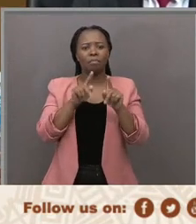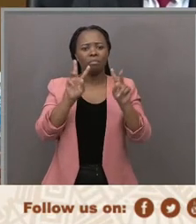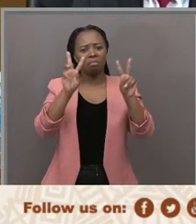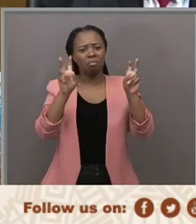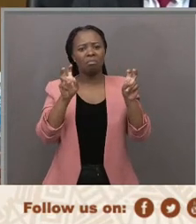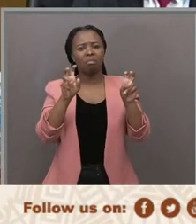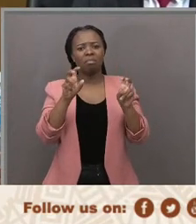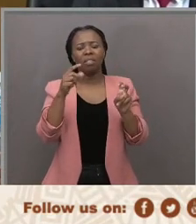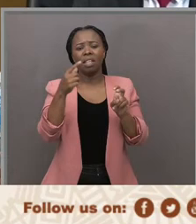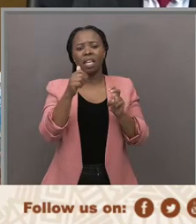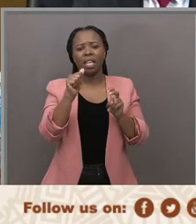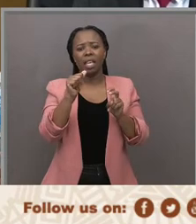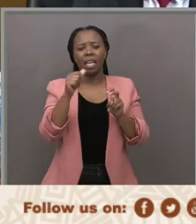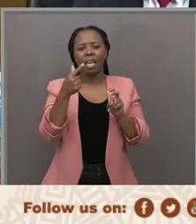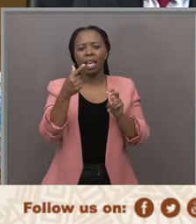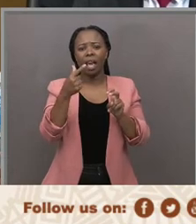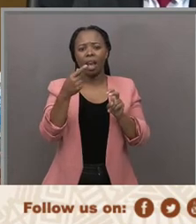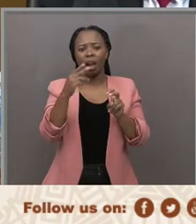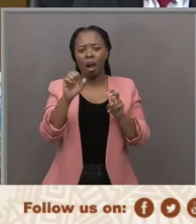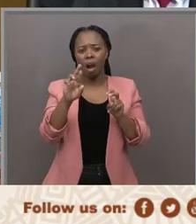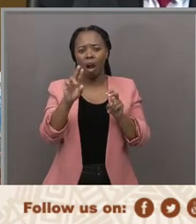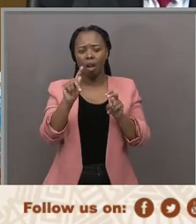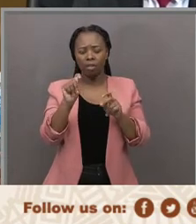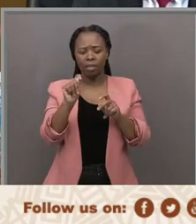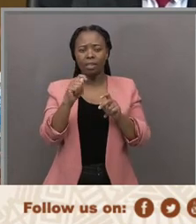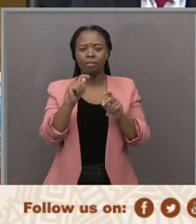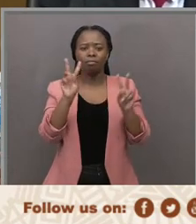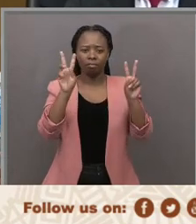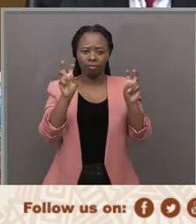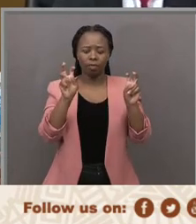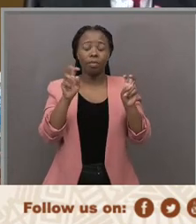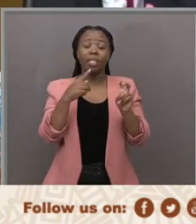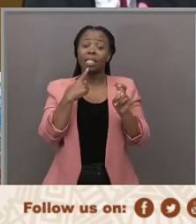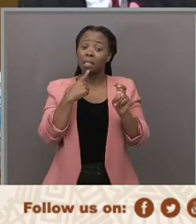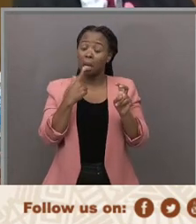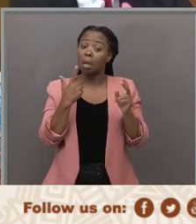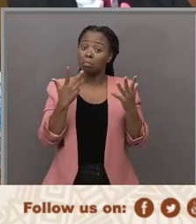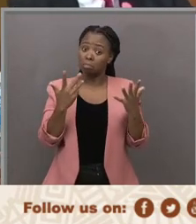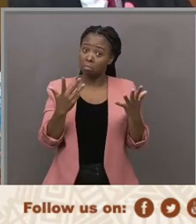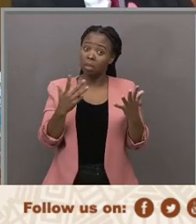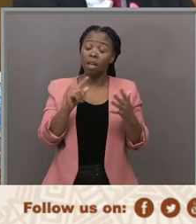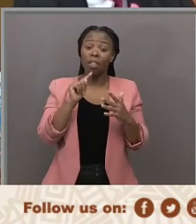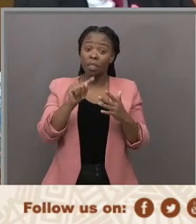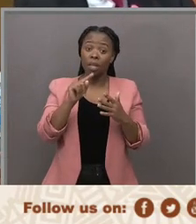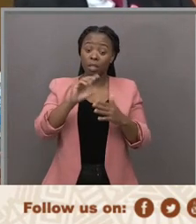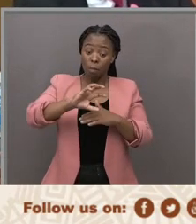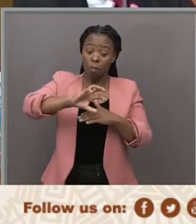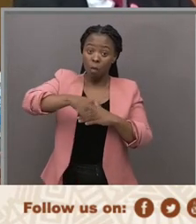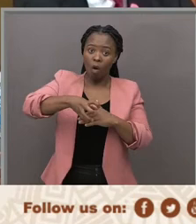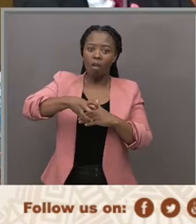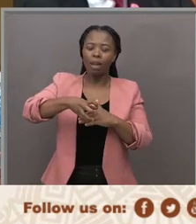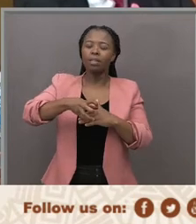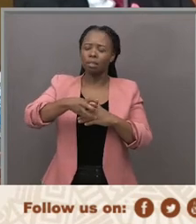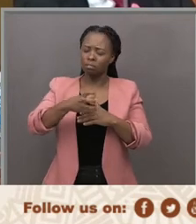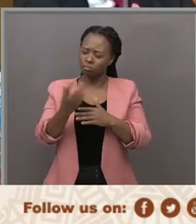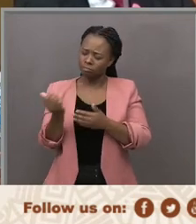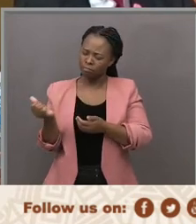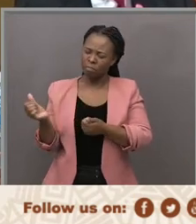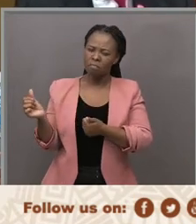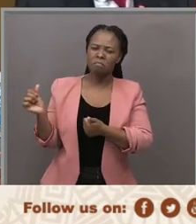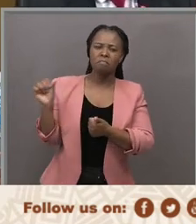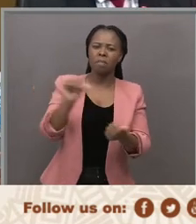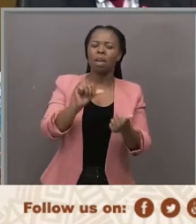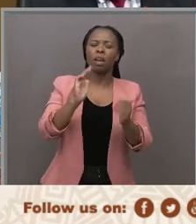Gigerhardt. This province will bounce back and move forward in a way that leaves no one